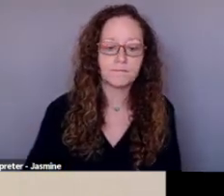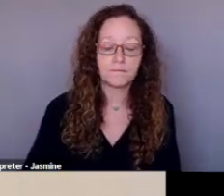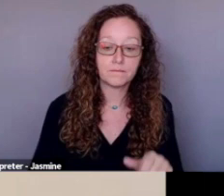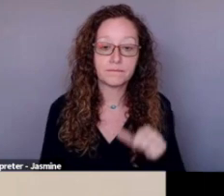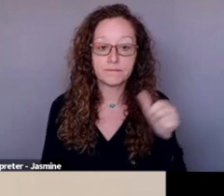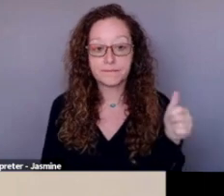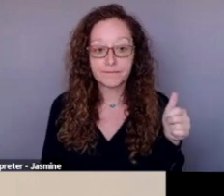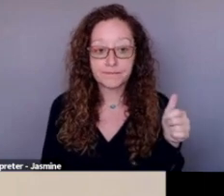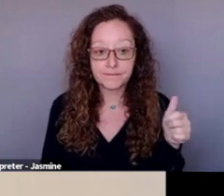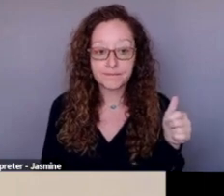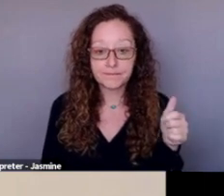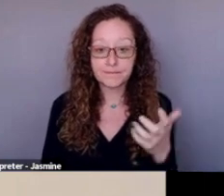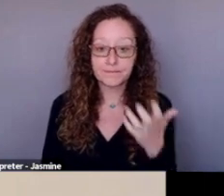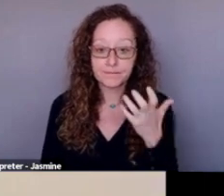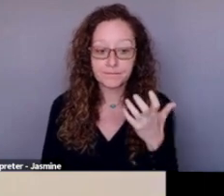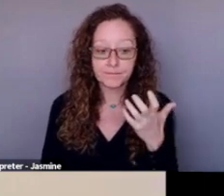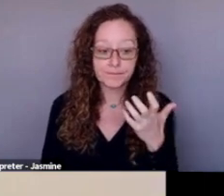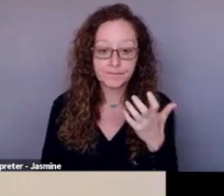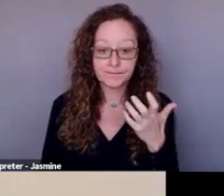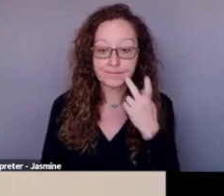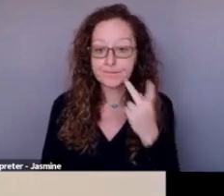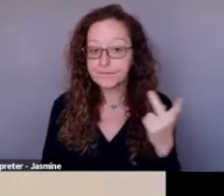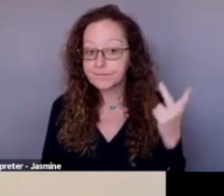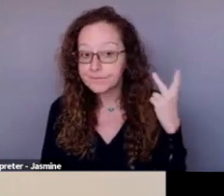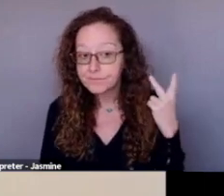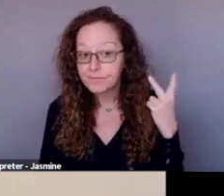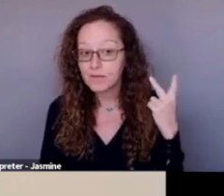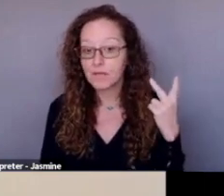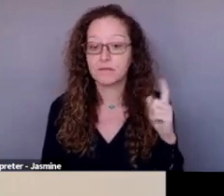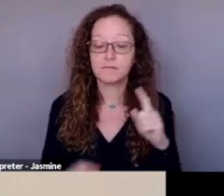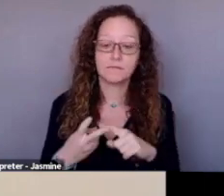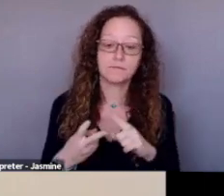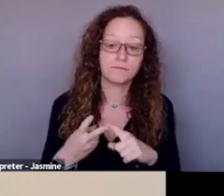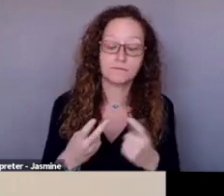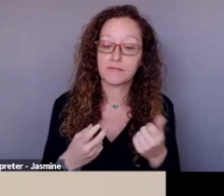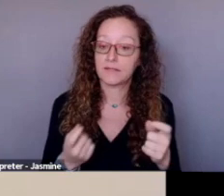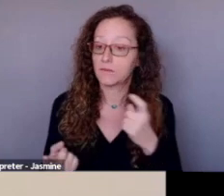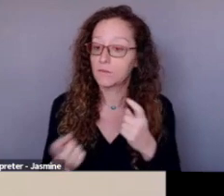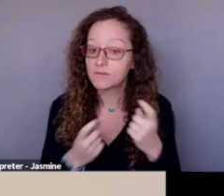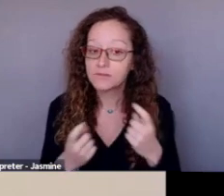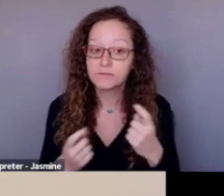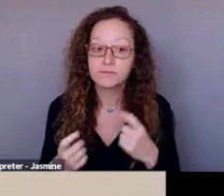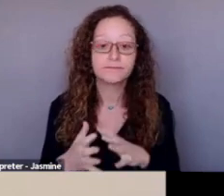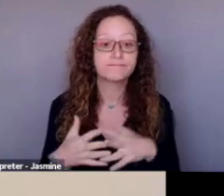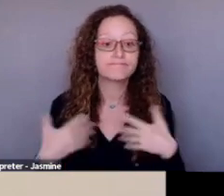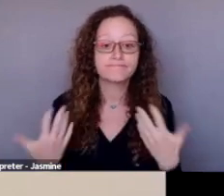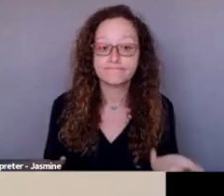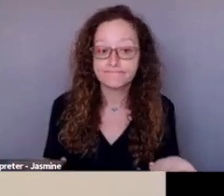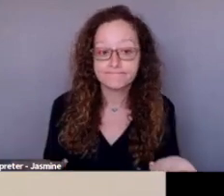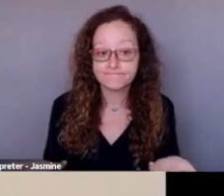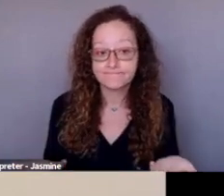Anything else that anybody would like to reflect on? Have any questions?